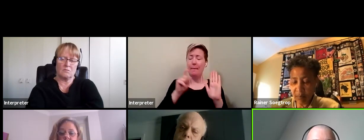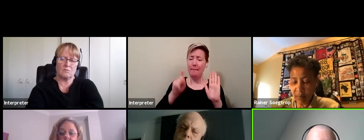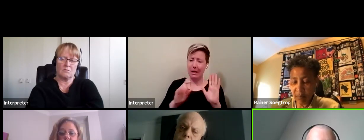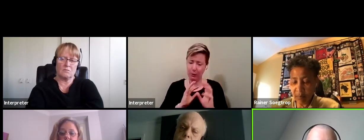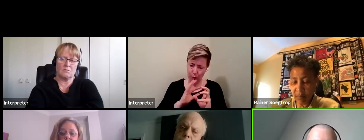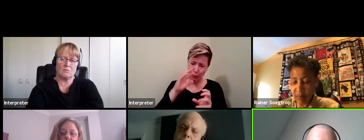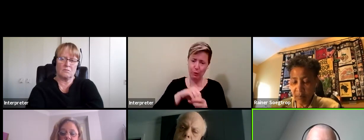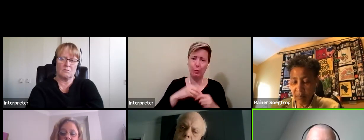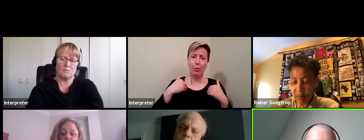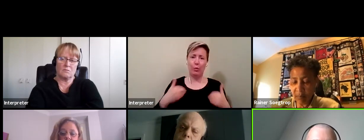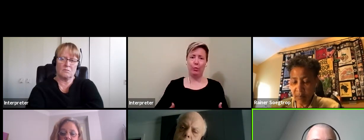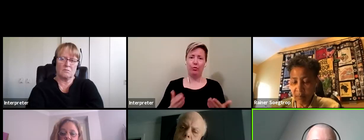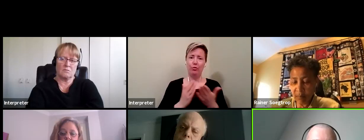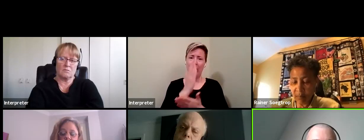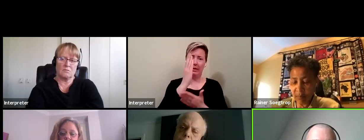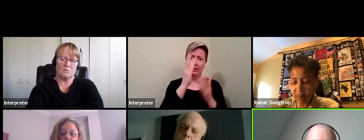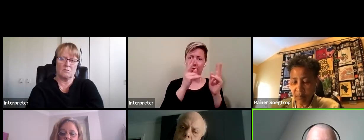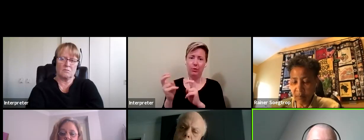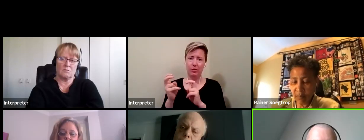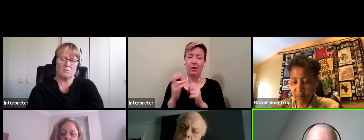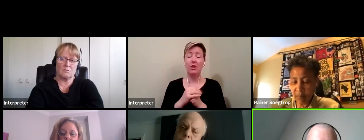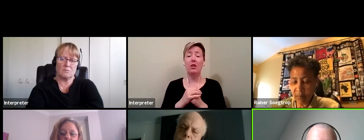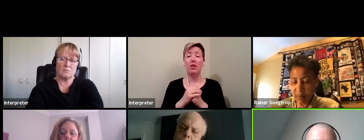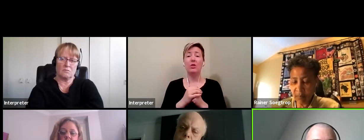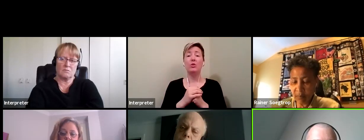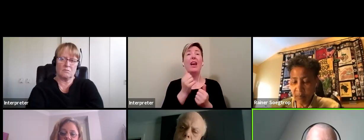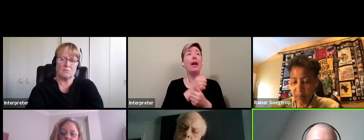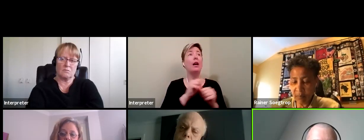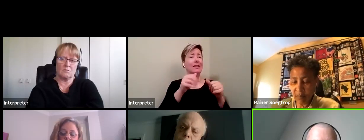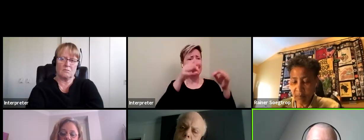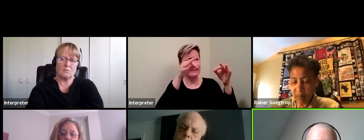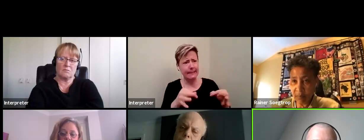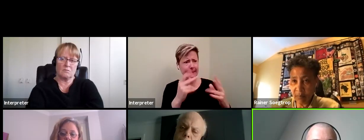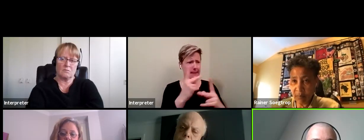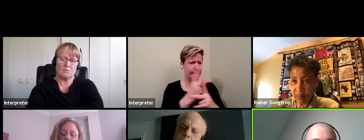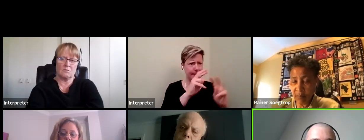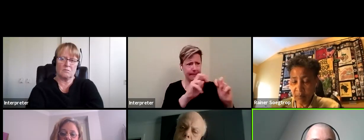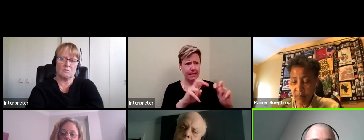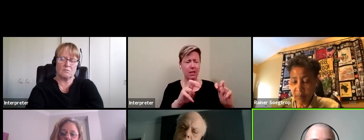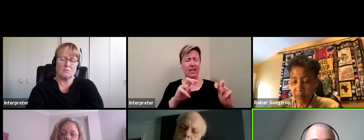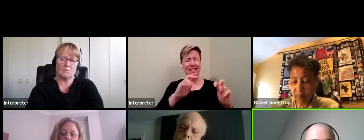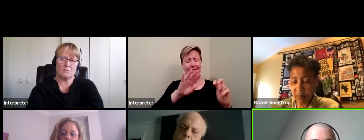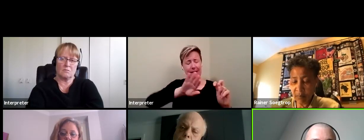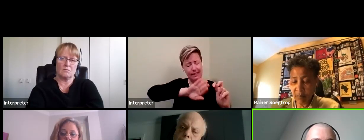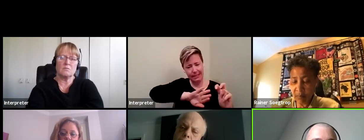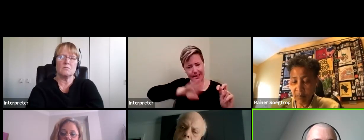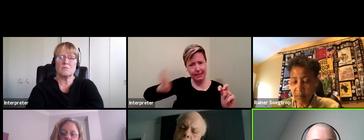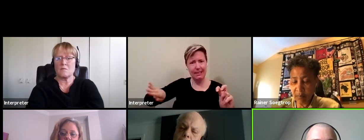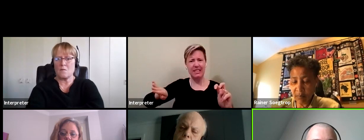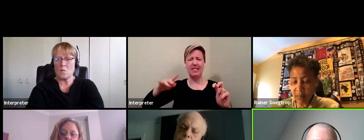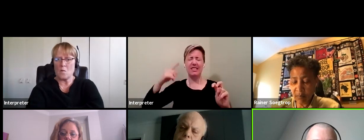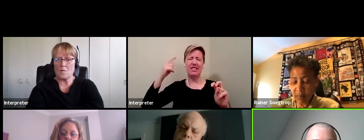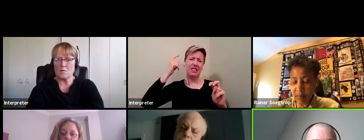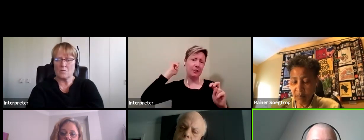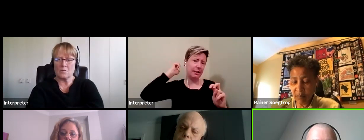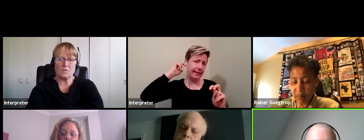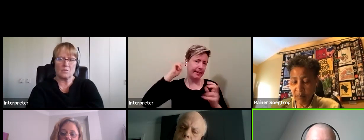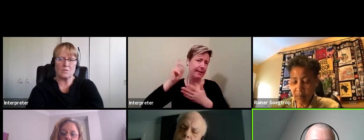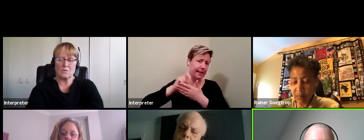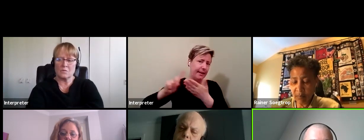that any decision made will avoid discriminatory value-based judgments about living with disabilities. Disability or any other identity